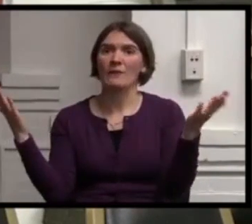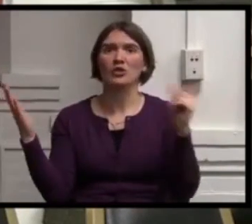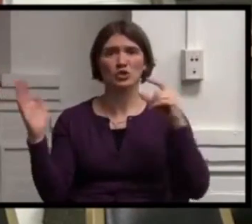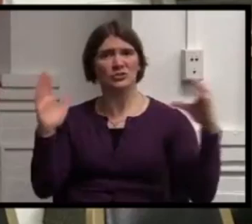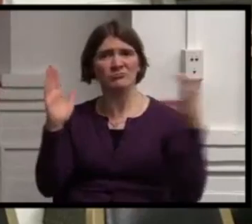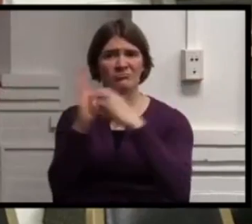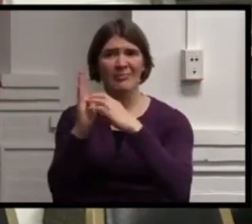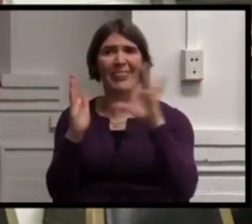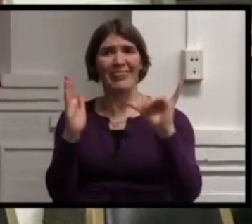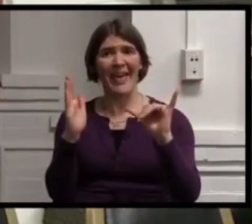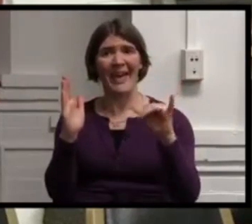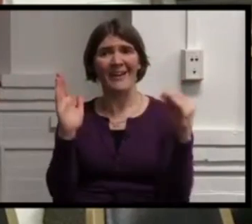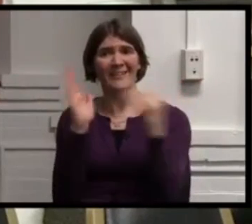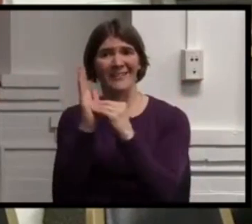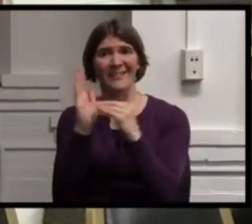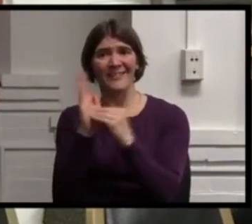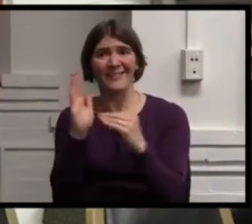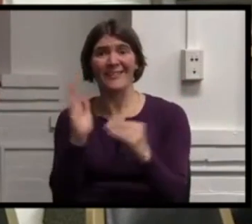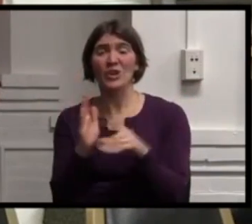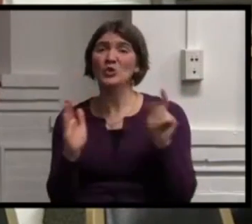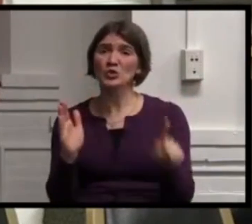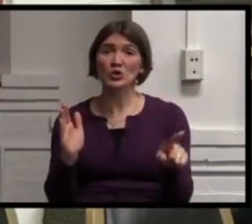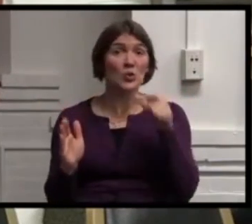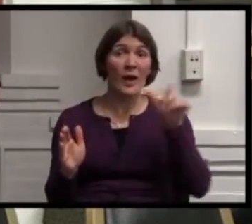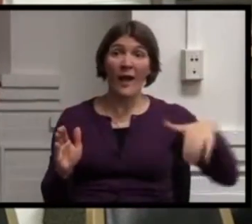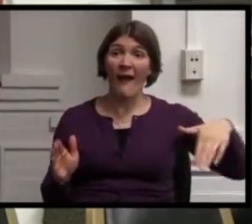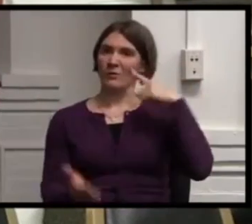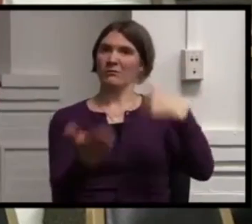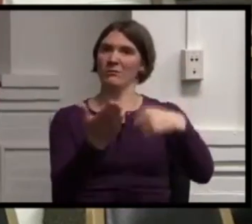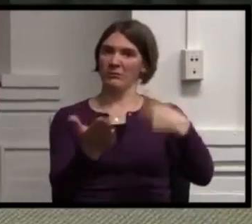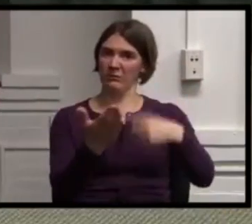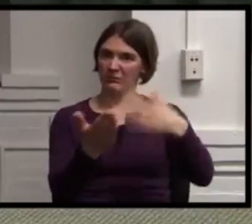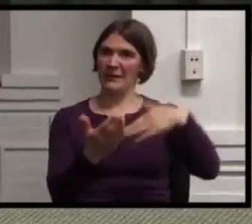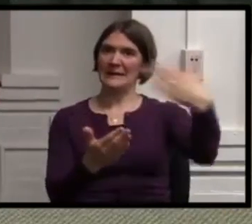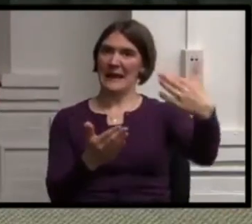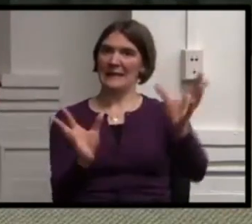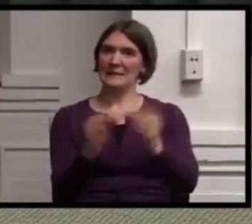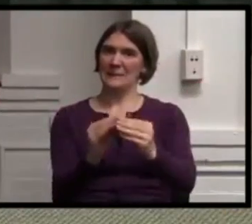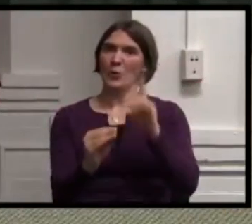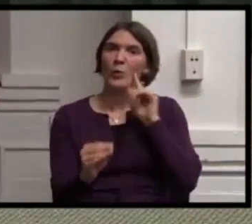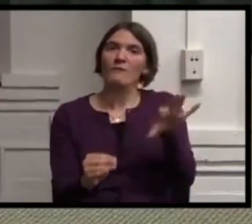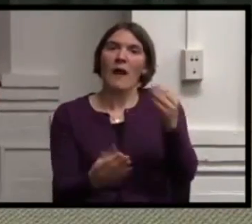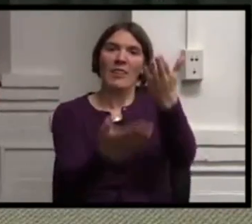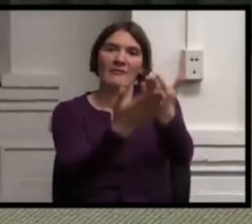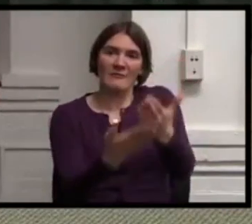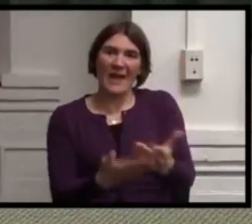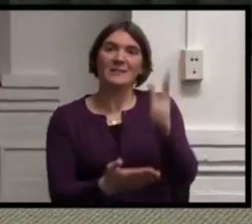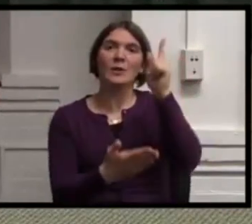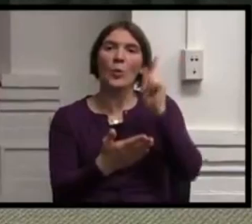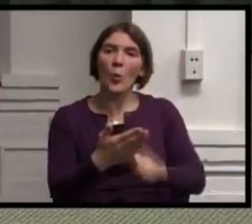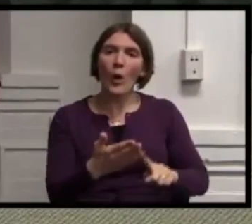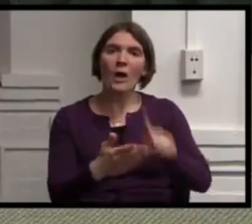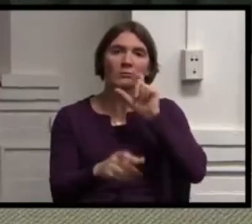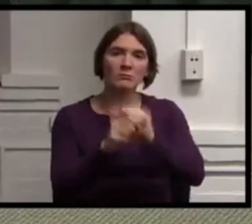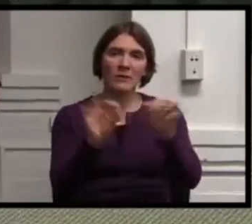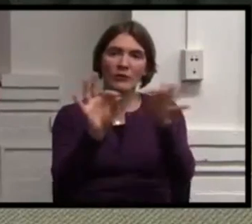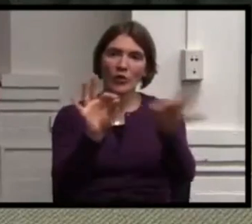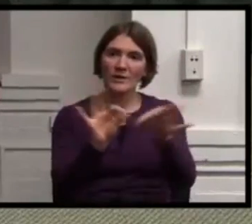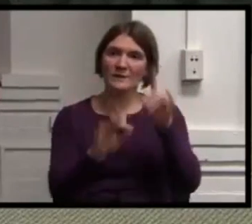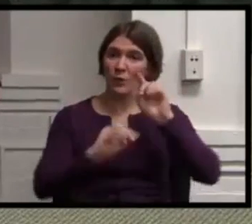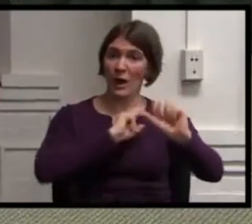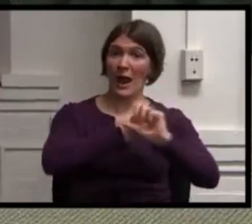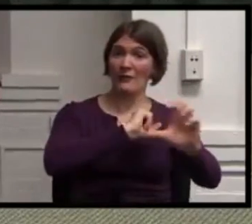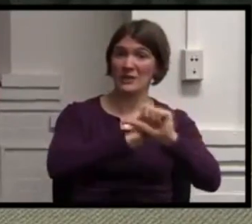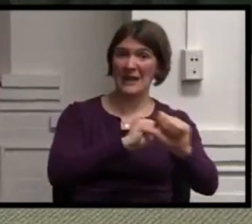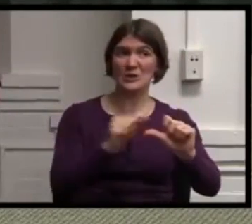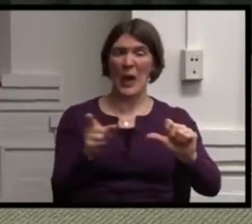whatever. Those kinds of statements are not put in your ads. We're gonna get the facts on exactly how we advertise.